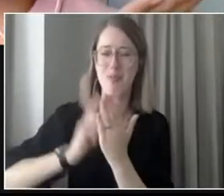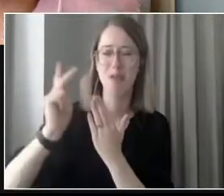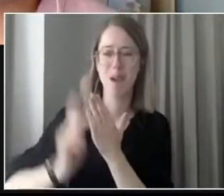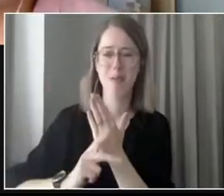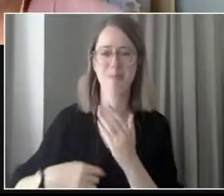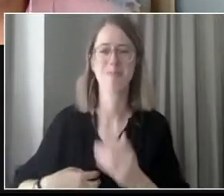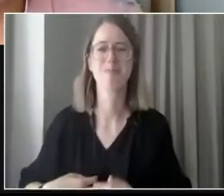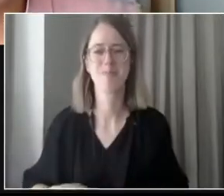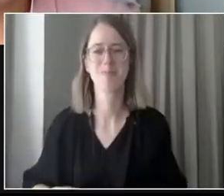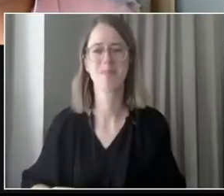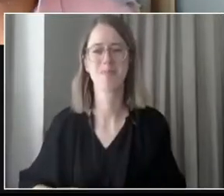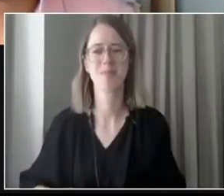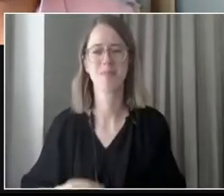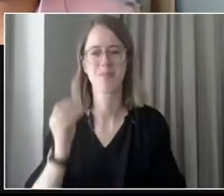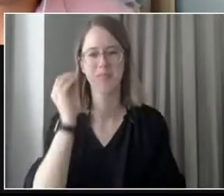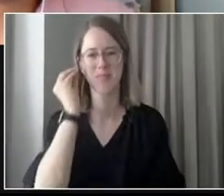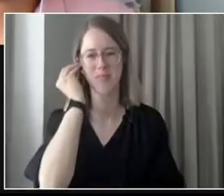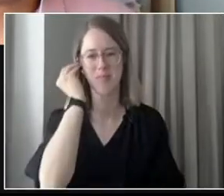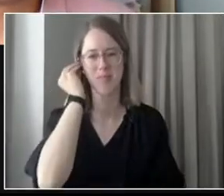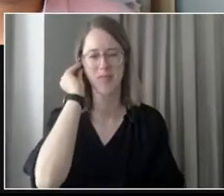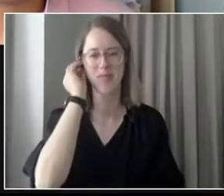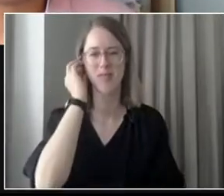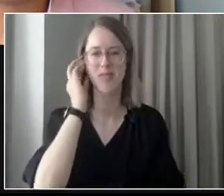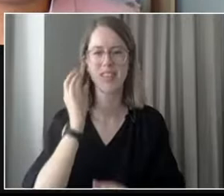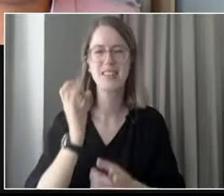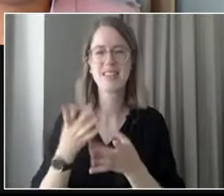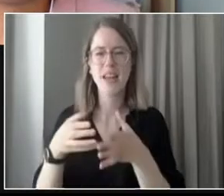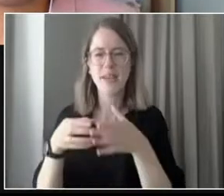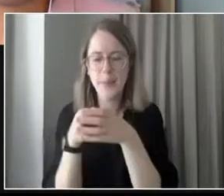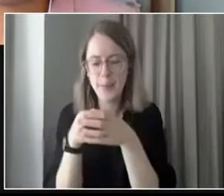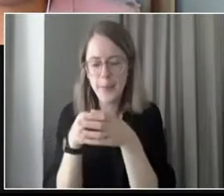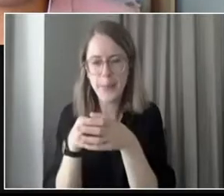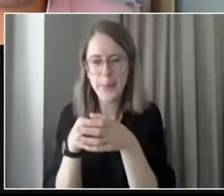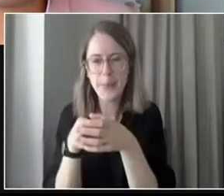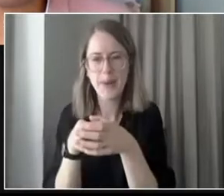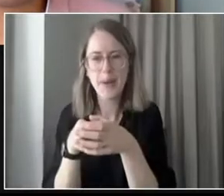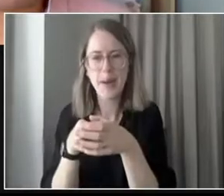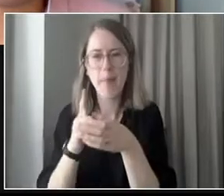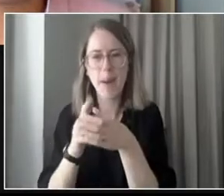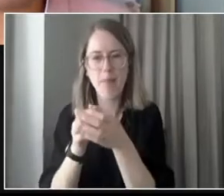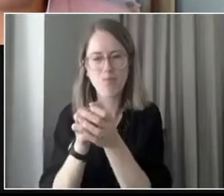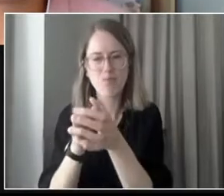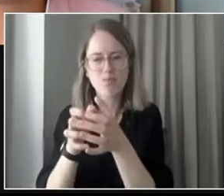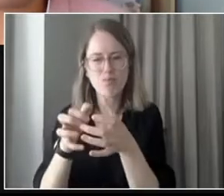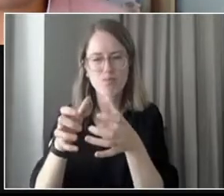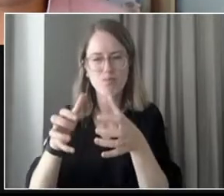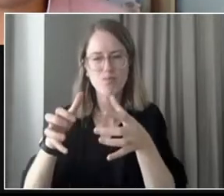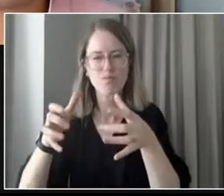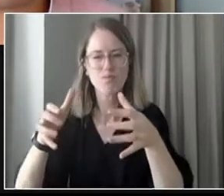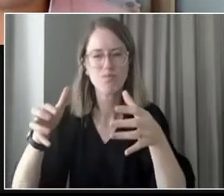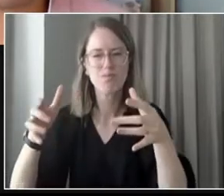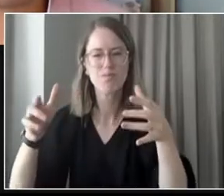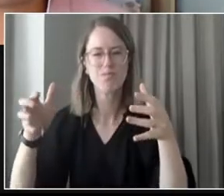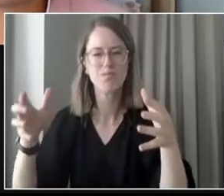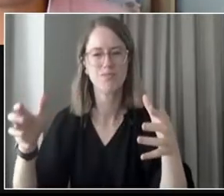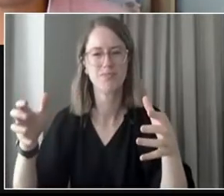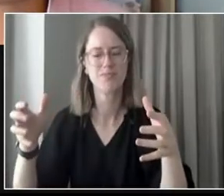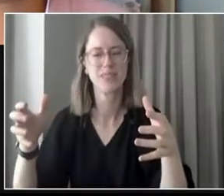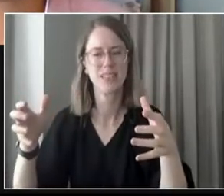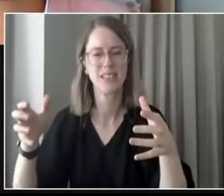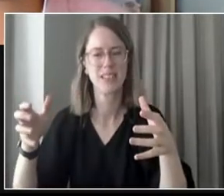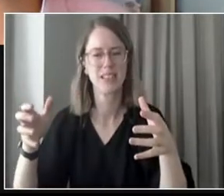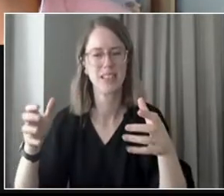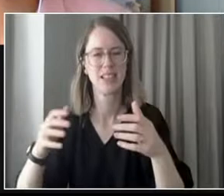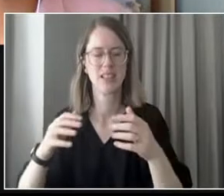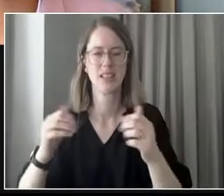So it started in its own little ghetto, but it is long since broken out of that ghetto, and lots of mainstream